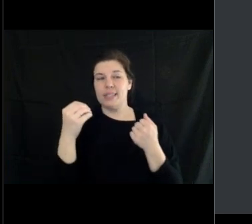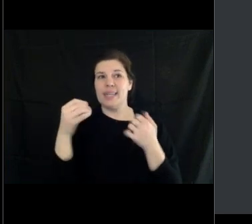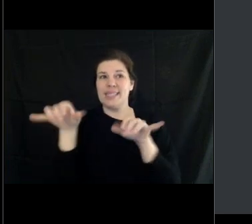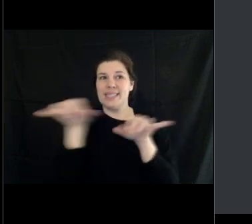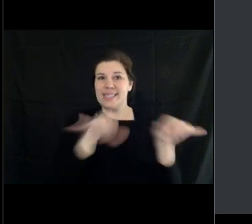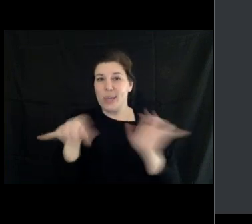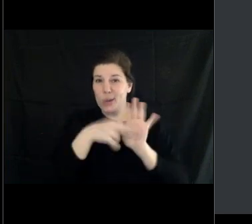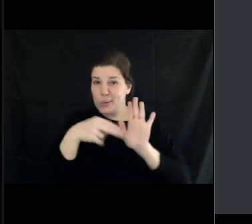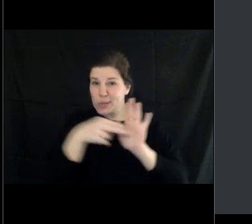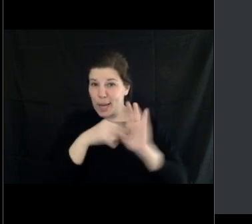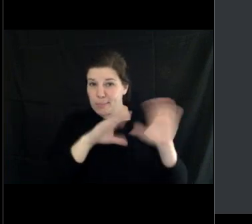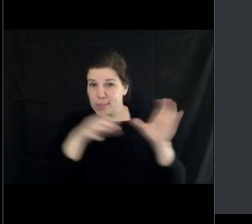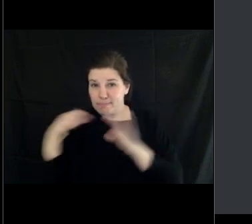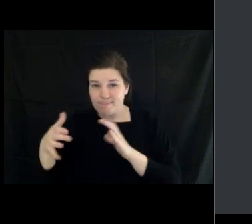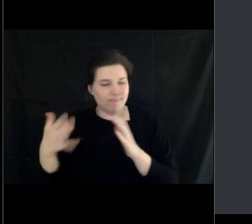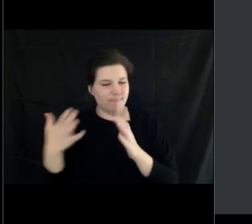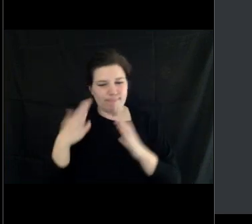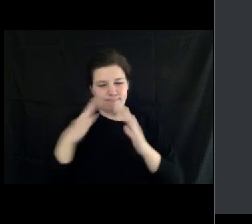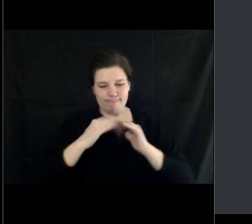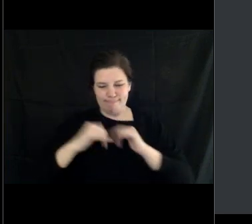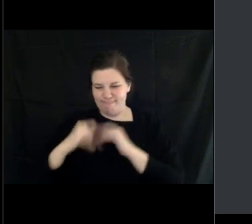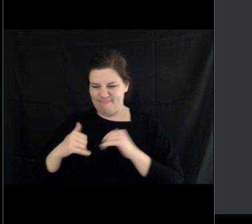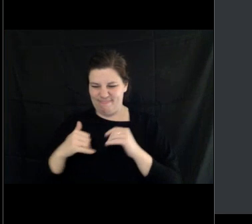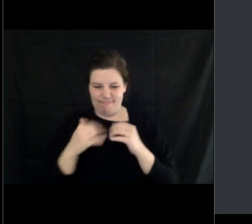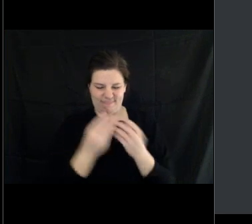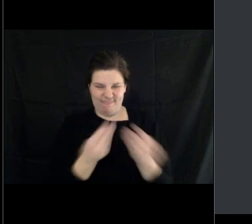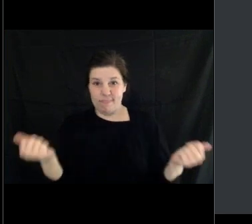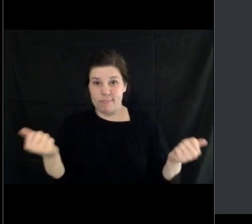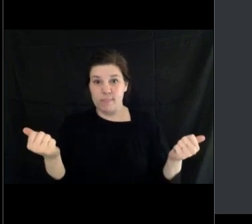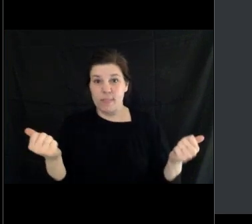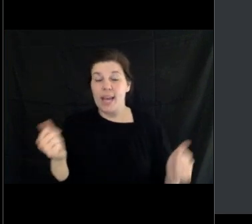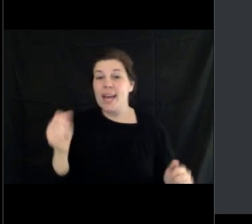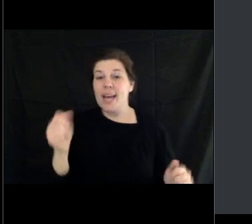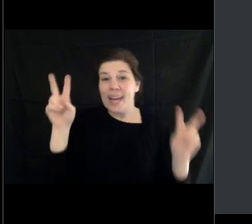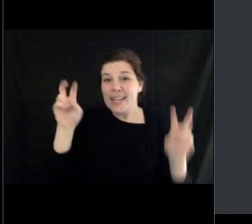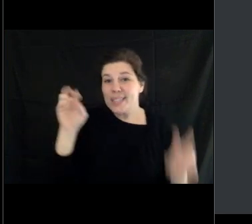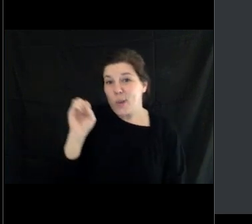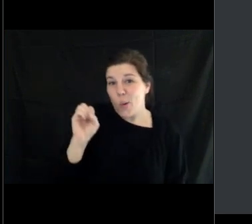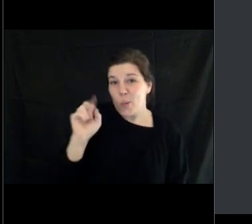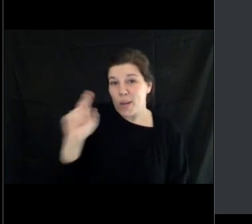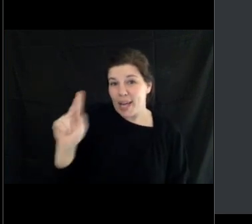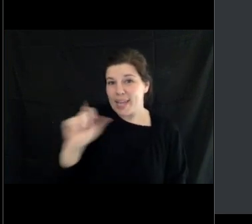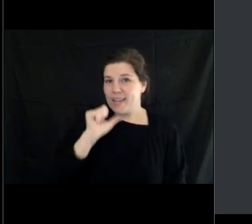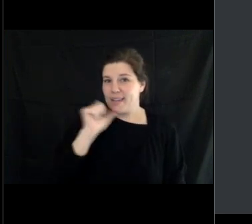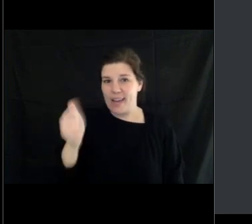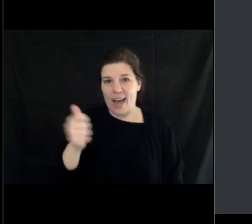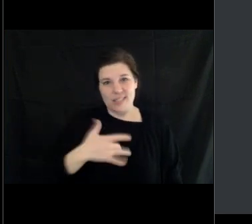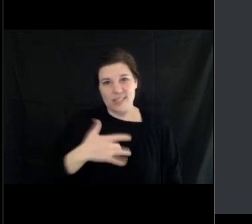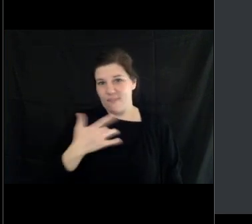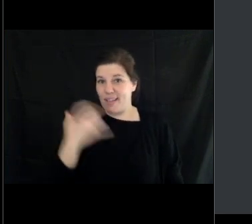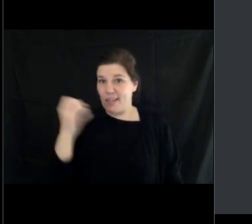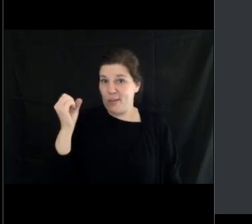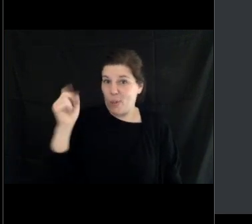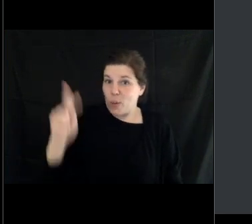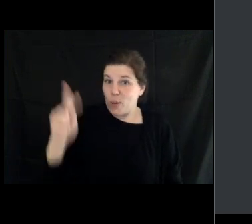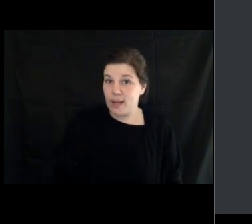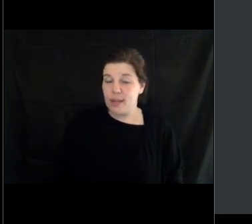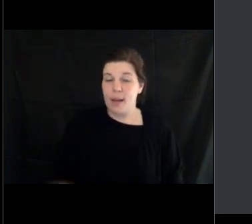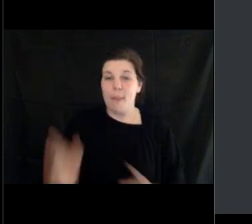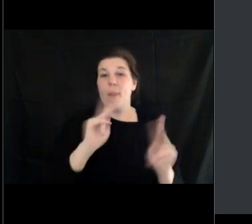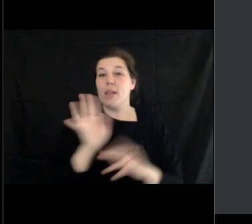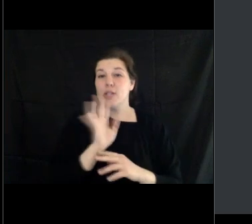It's really okay not to feel okay. People have been talking more about their mental health, and that's a